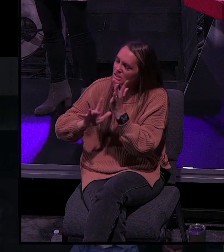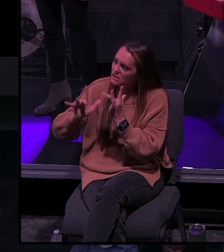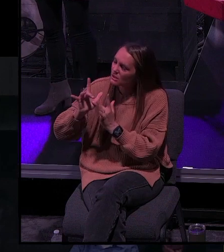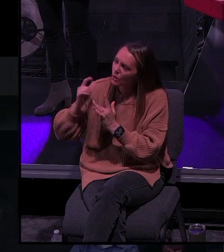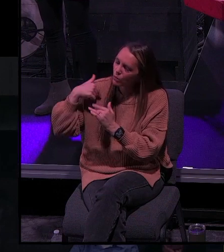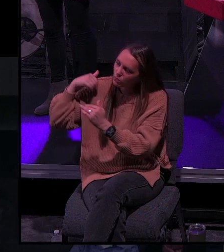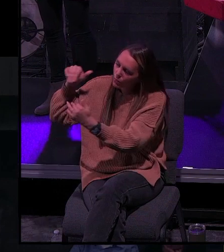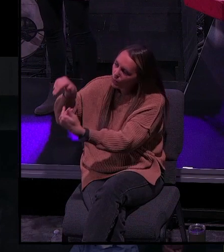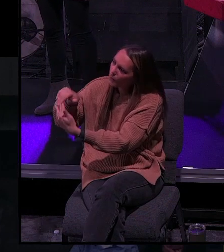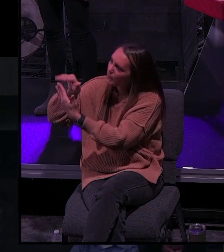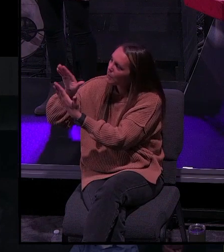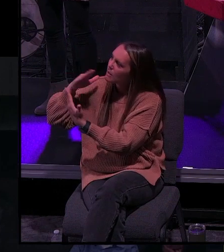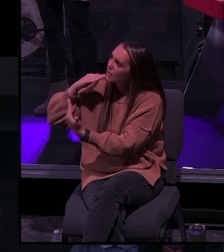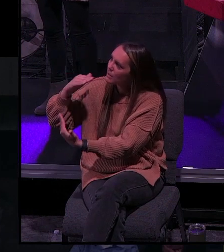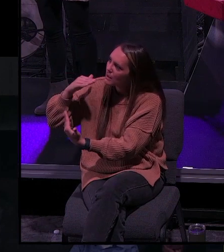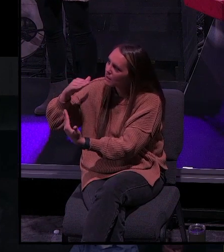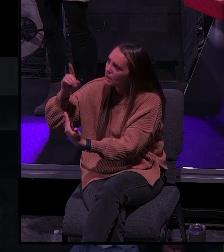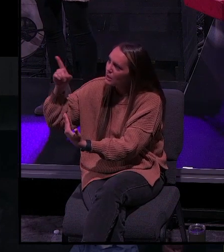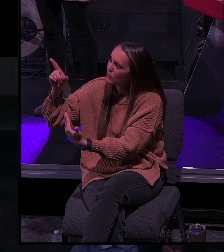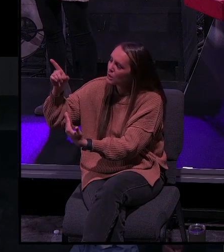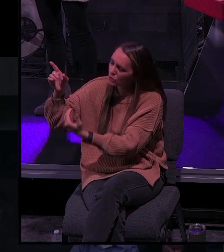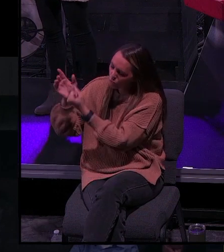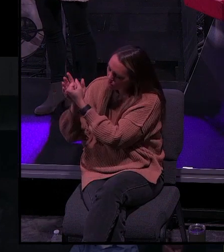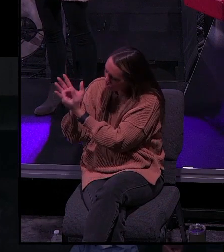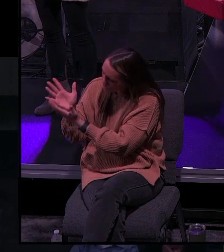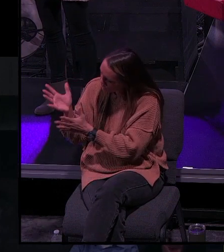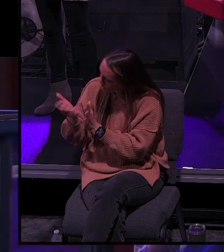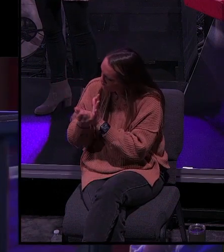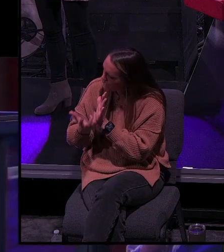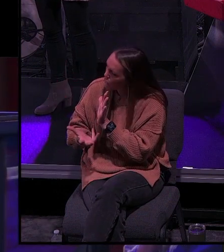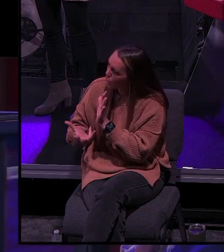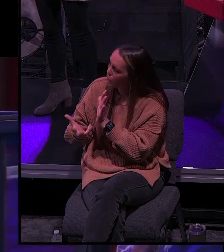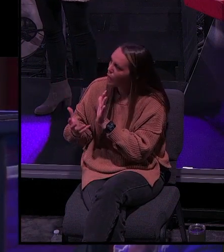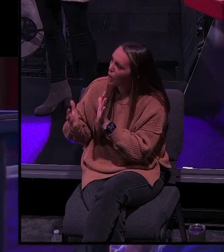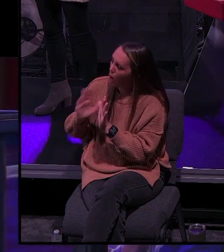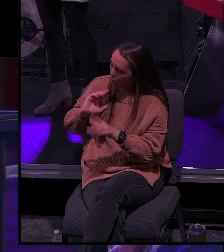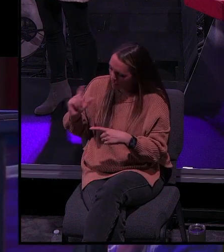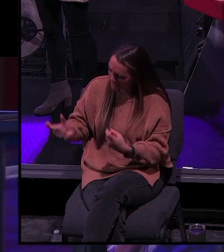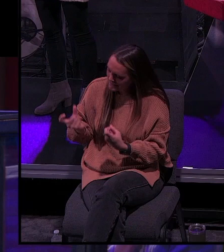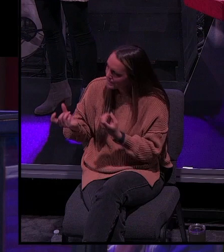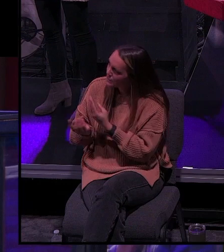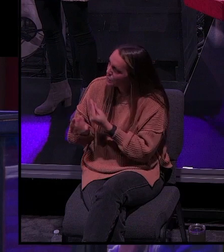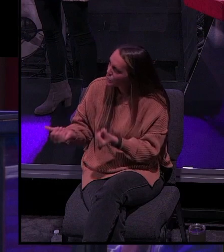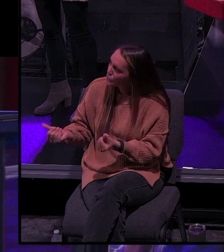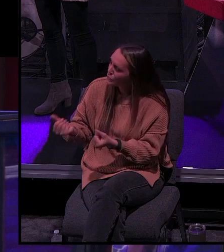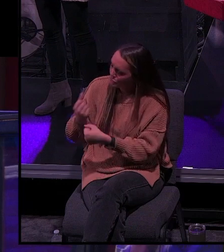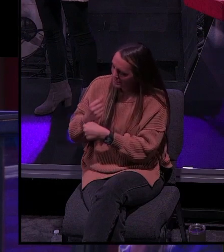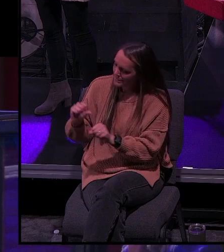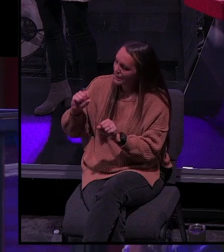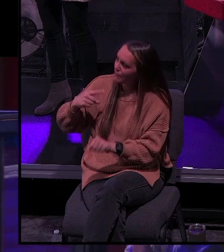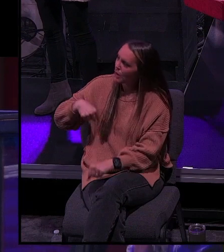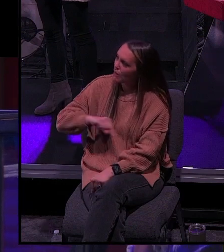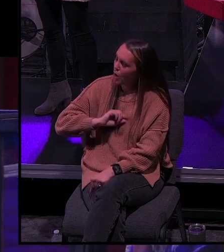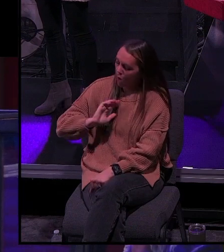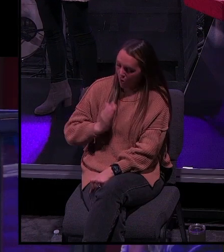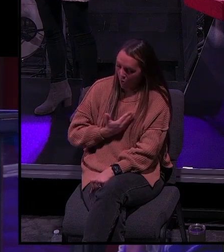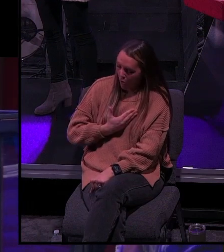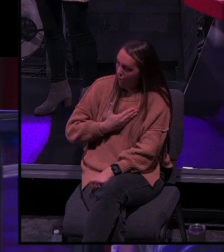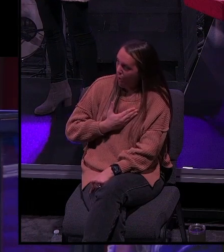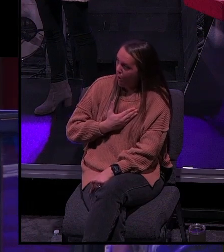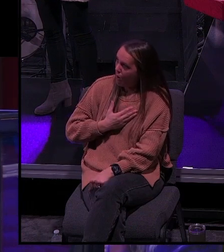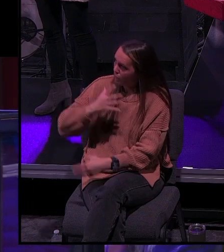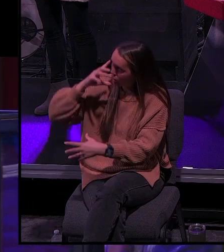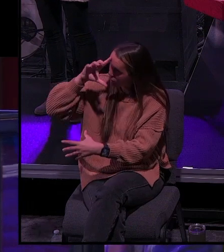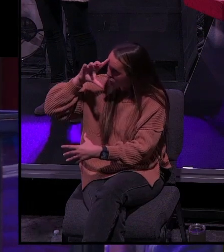you went before us, that by your death on the cross and by your resurrection, you paid the price for our sins. You redeemed us. And that when we put our faith and our trust in you, we are children of